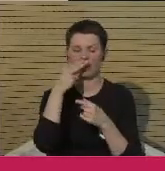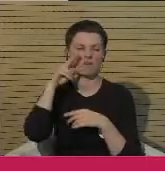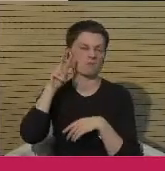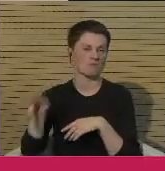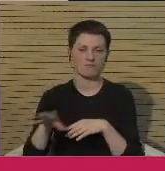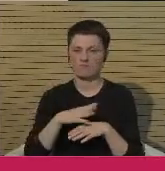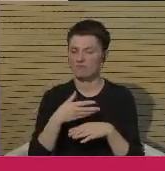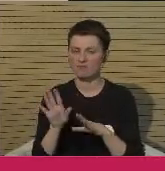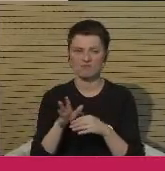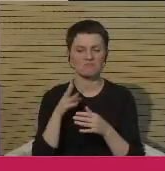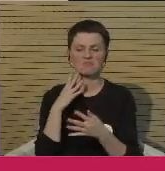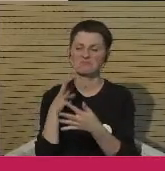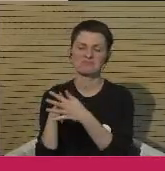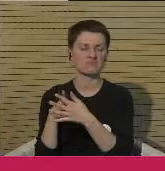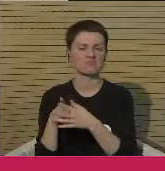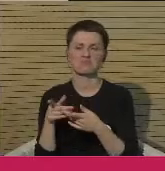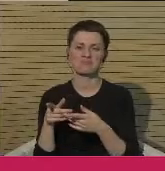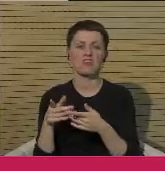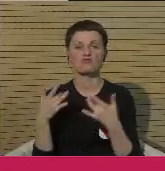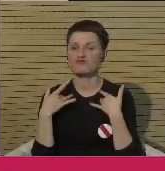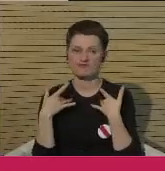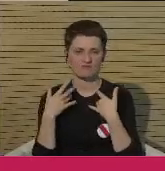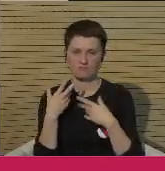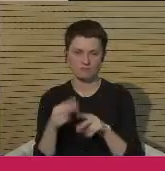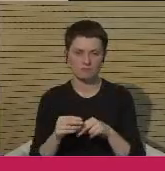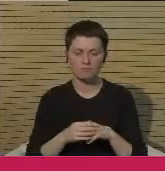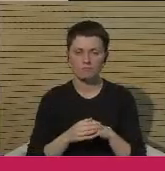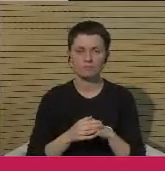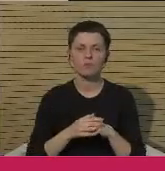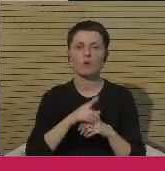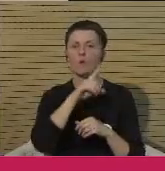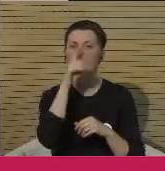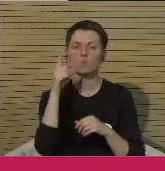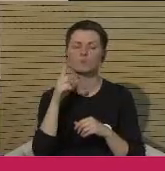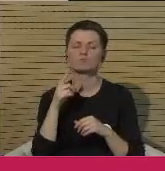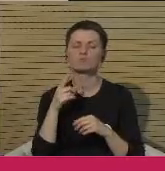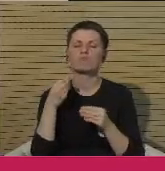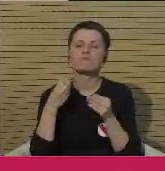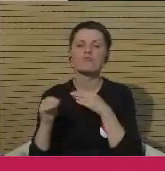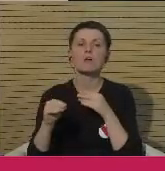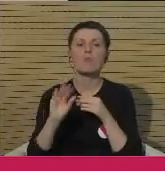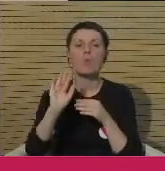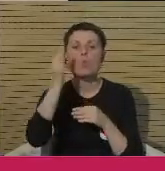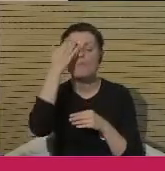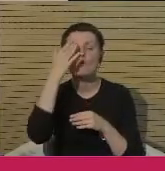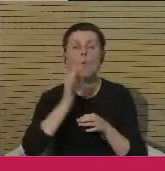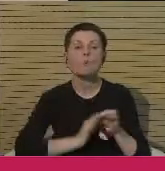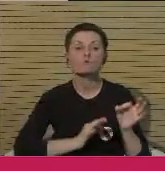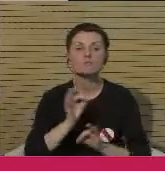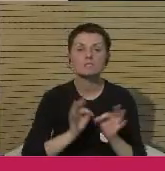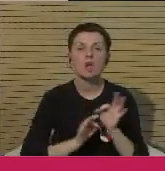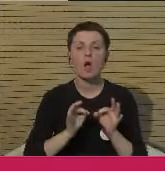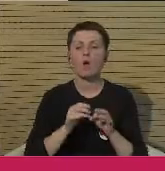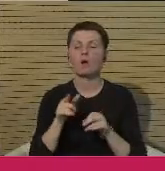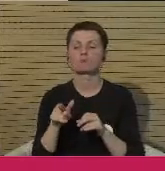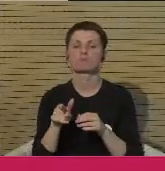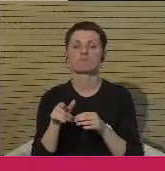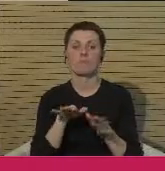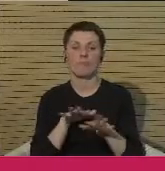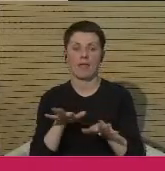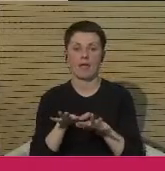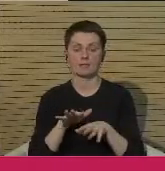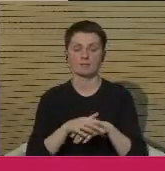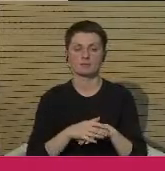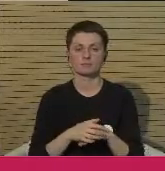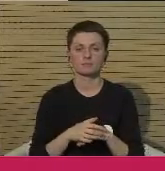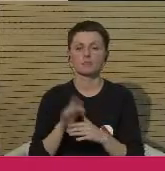of different boroughs of Minsk, because people stop seeing administrative division as something